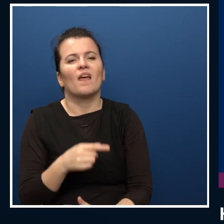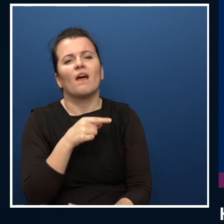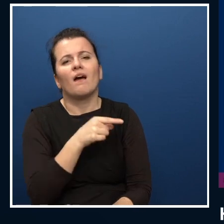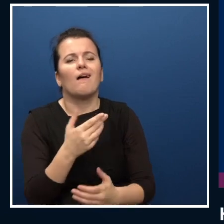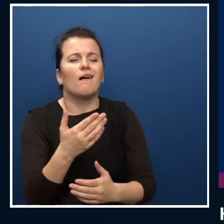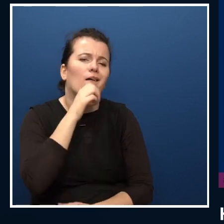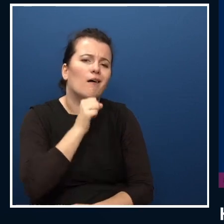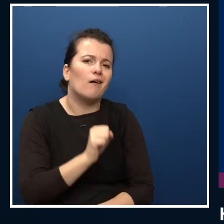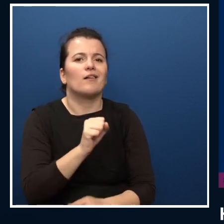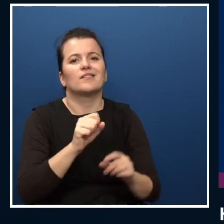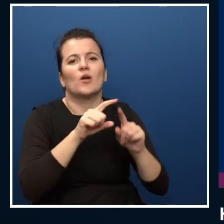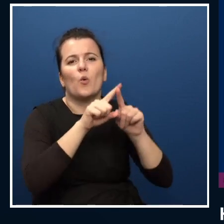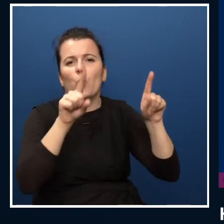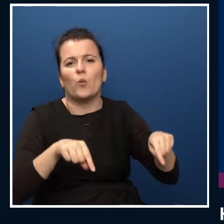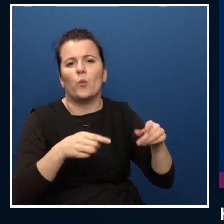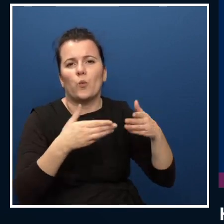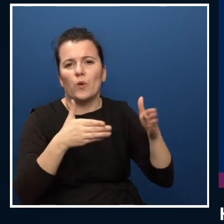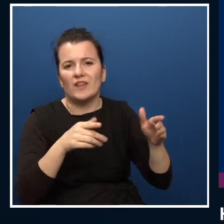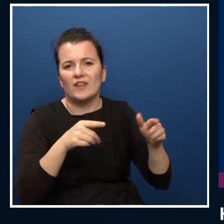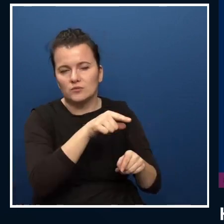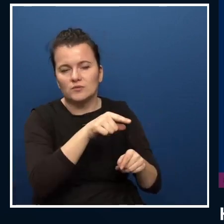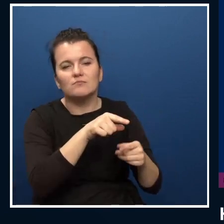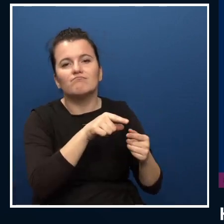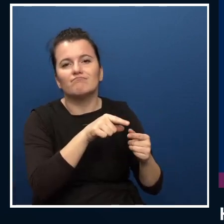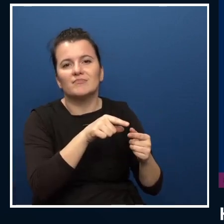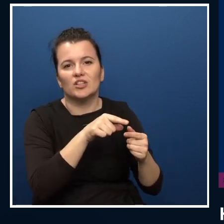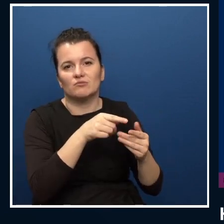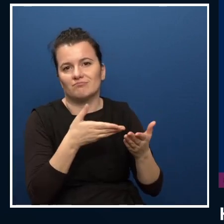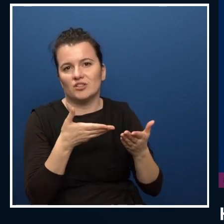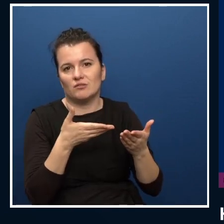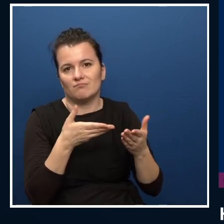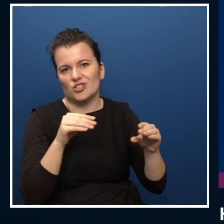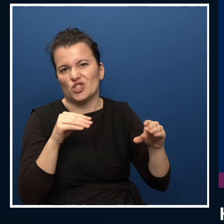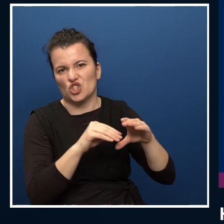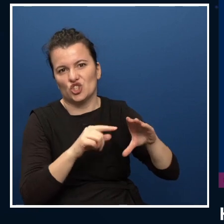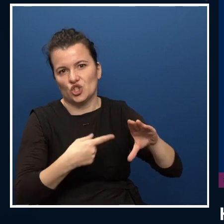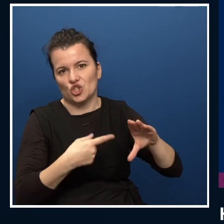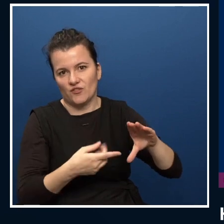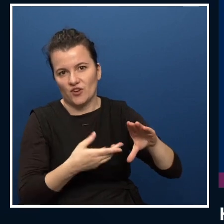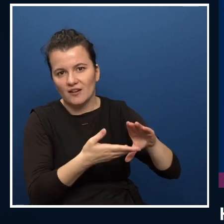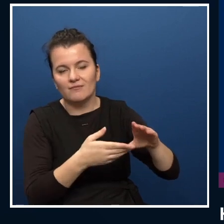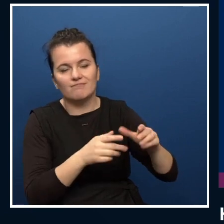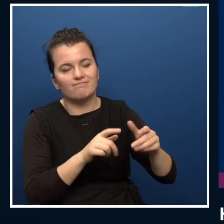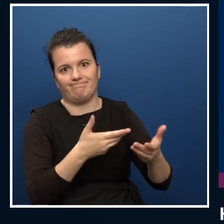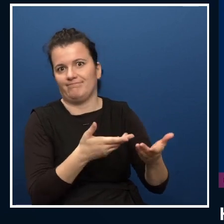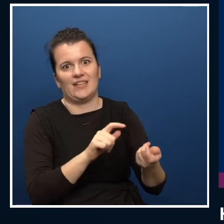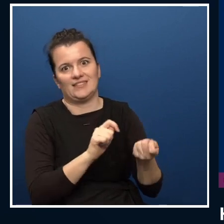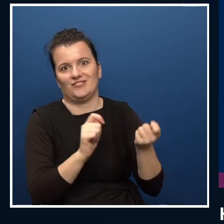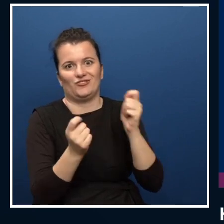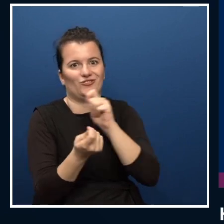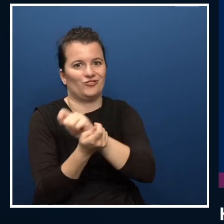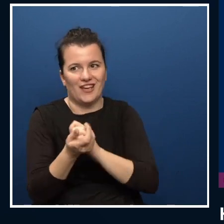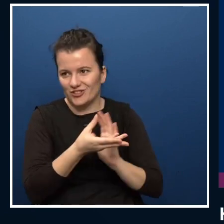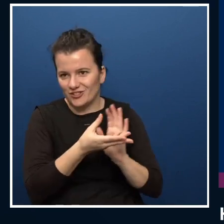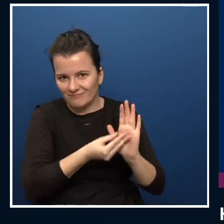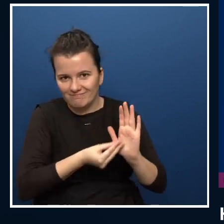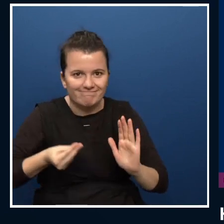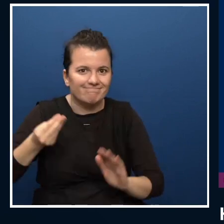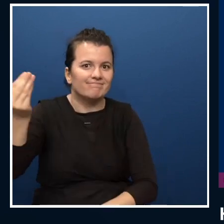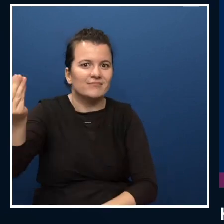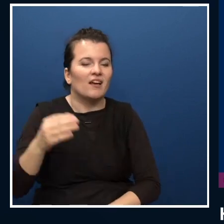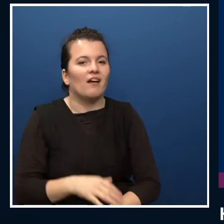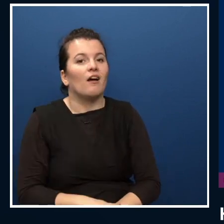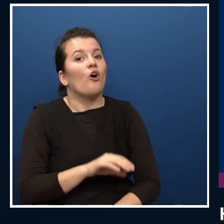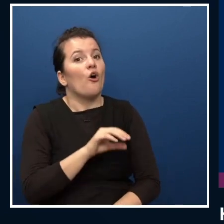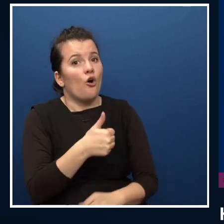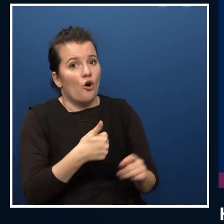like TLS and things like that. So the first thing I wanted to do was get the Brochureware website running.